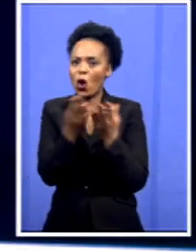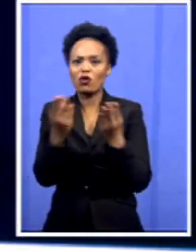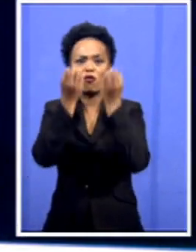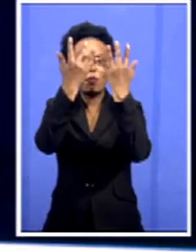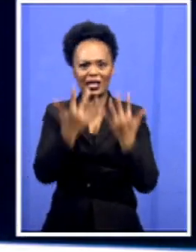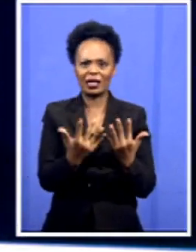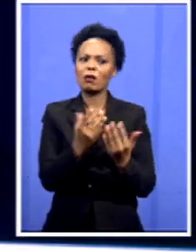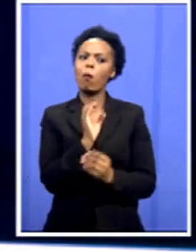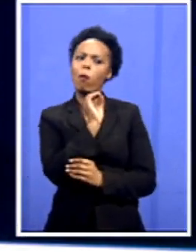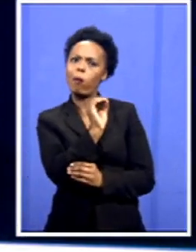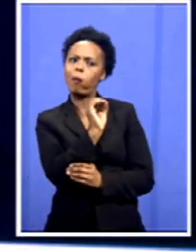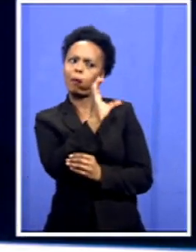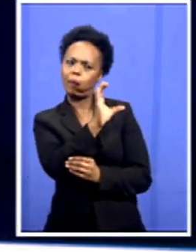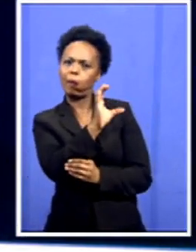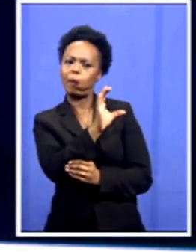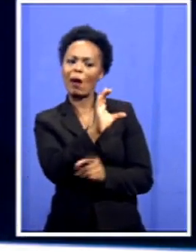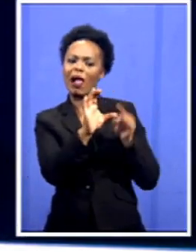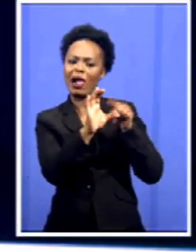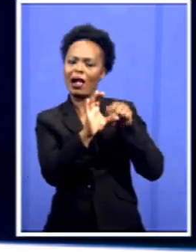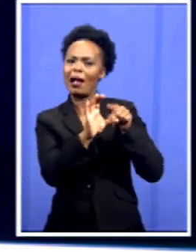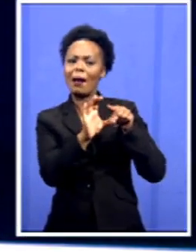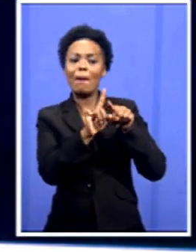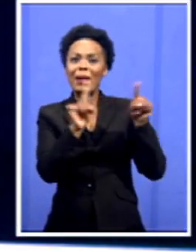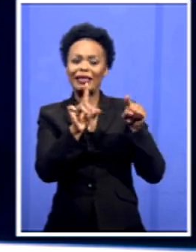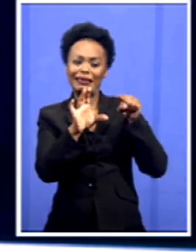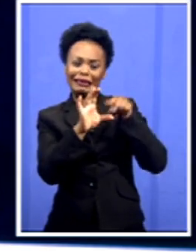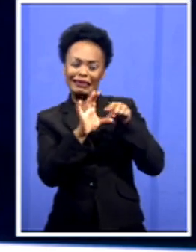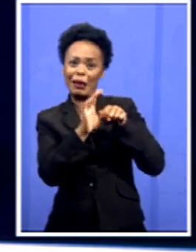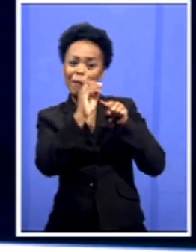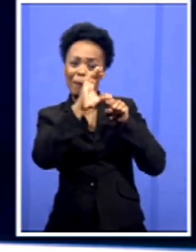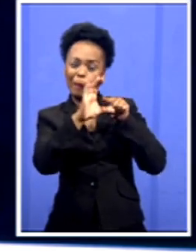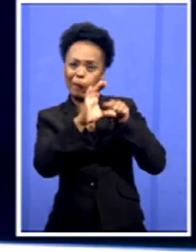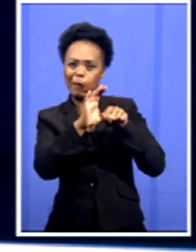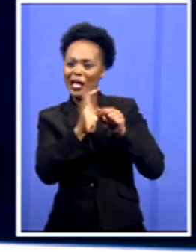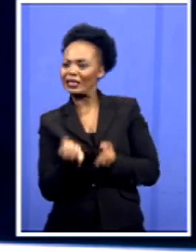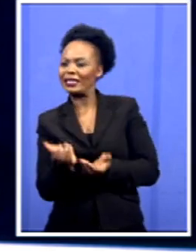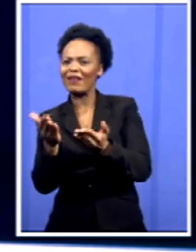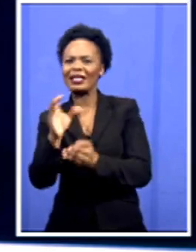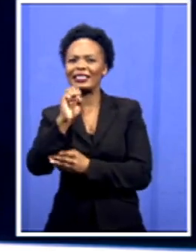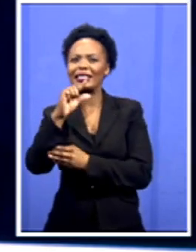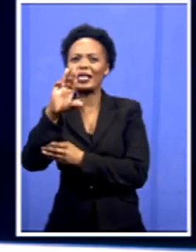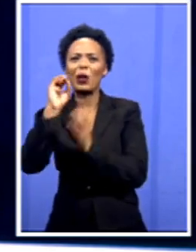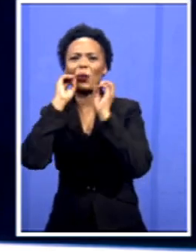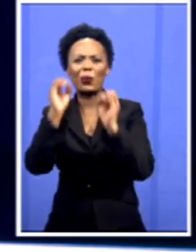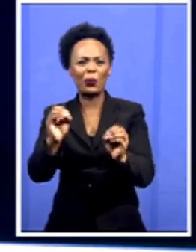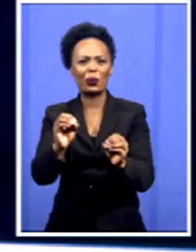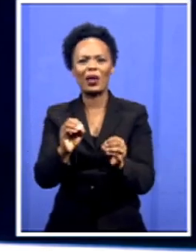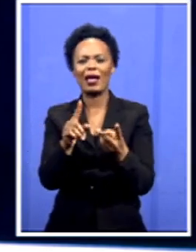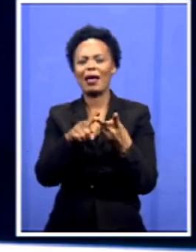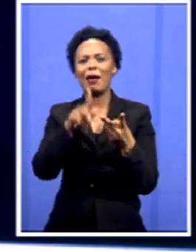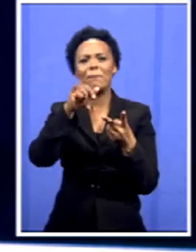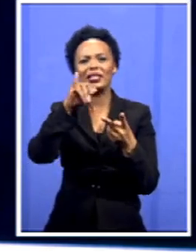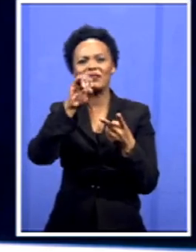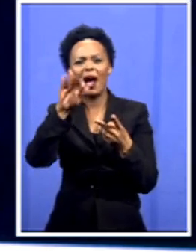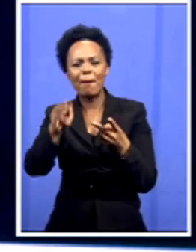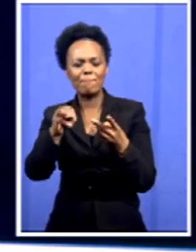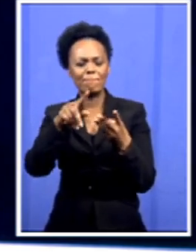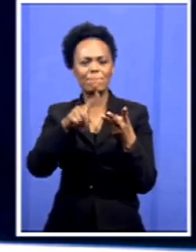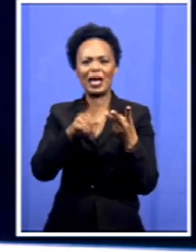but that budget, they are not servicing your Stelo, they are not servicing your Pilis farm, they are not servicing